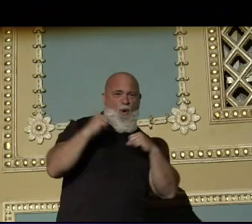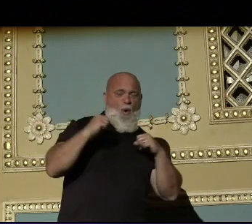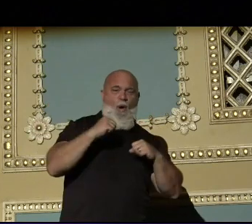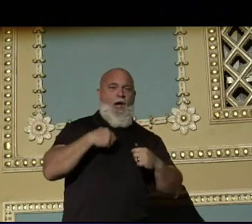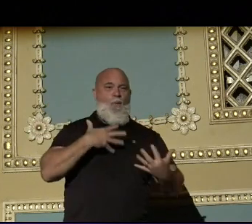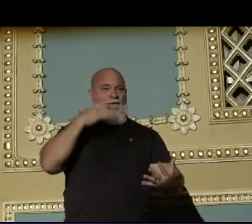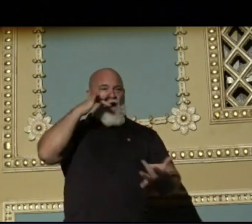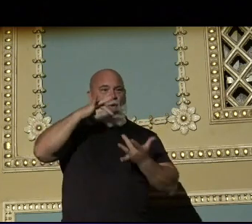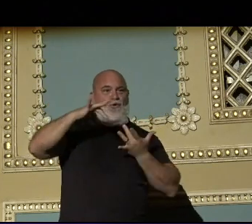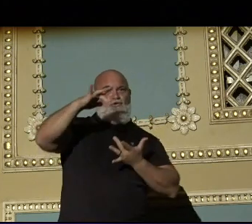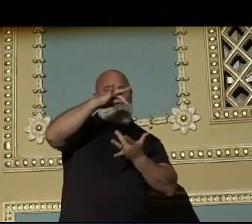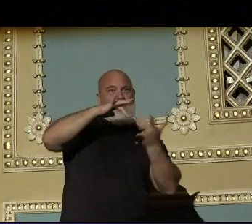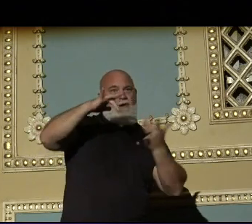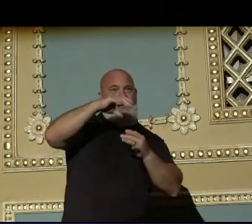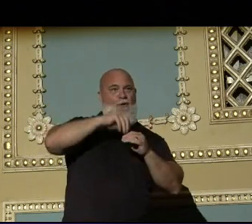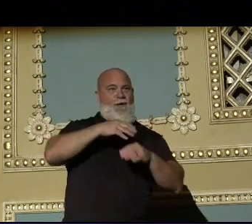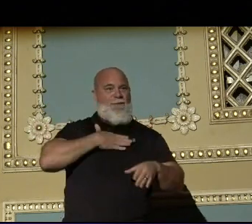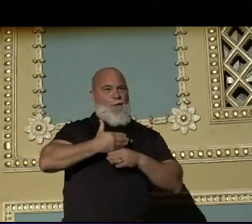to form in my lap.